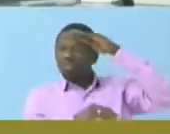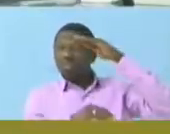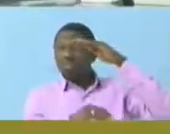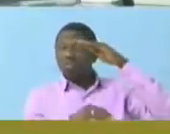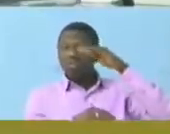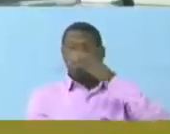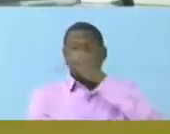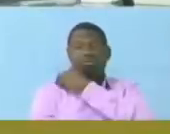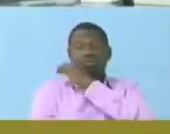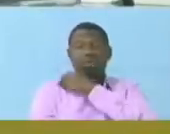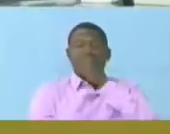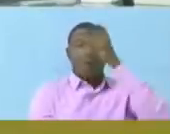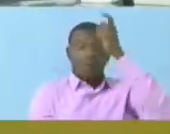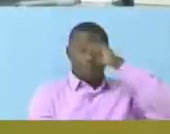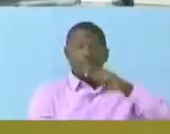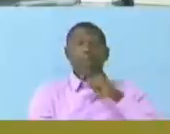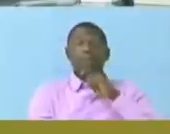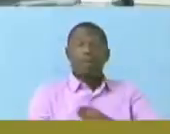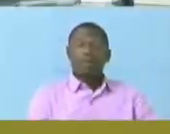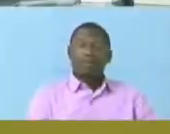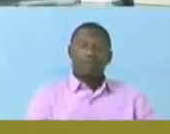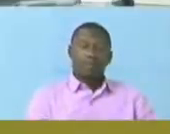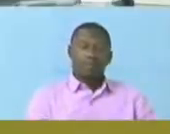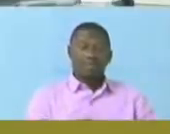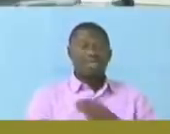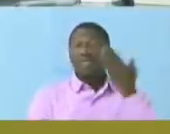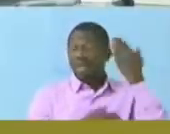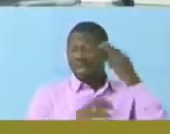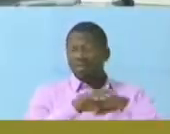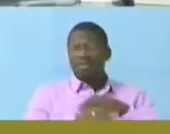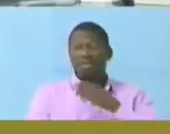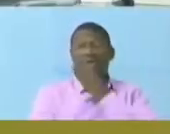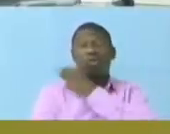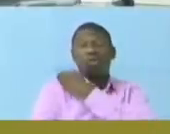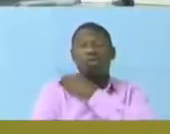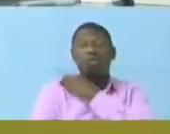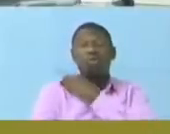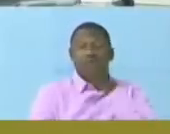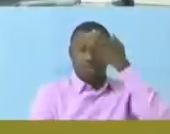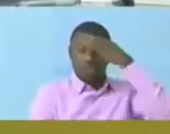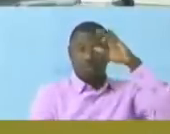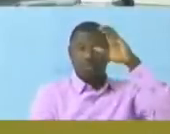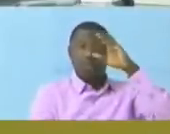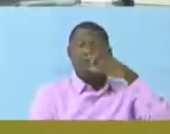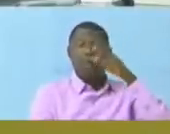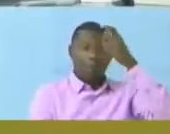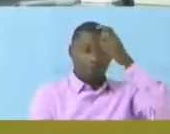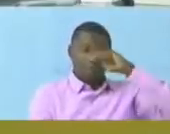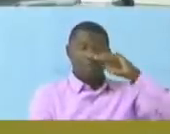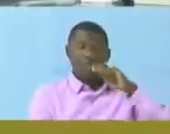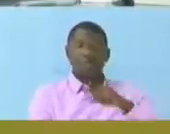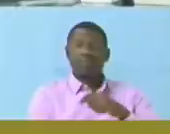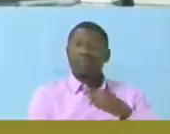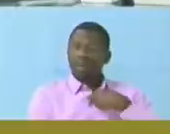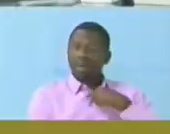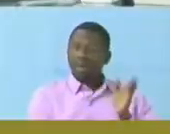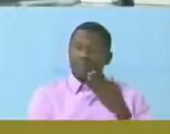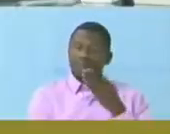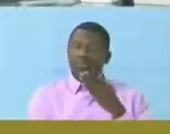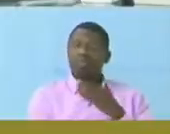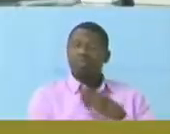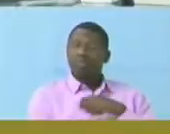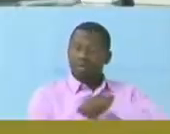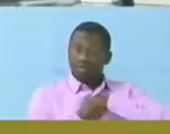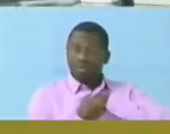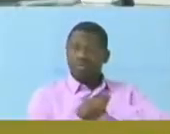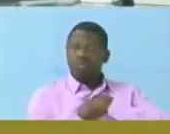place ti balti ya ton kalam. He's a commissioner of police. Mu commissioner mu no ulti police. I have to go by personally. The following night you